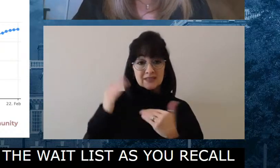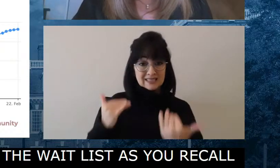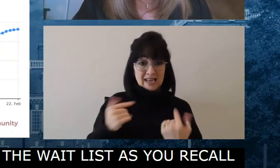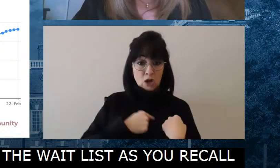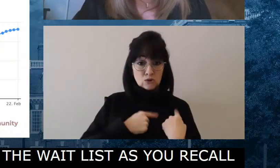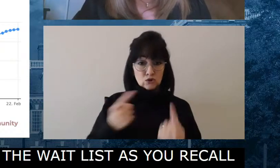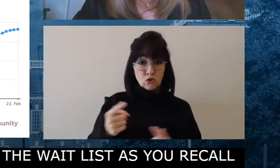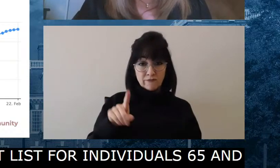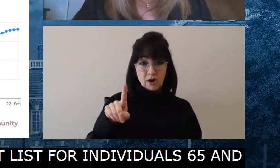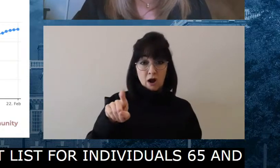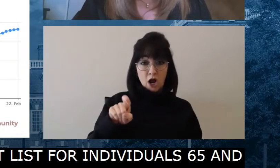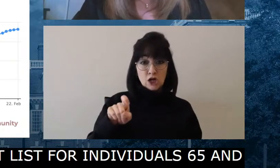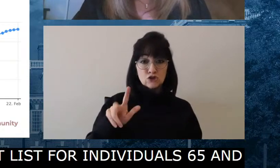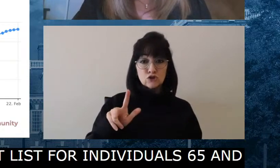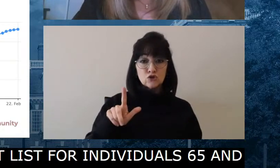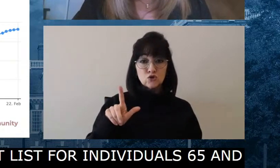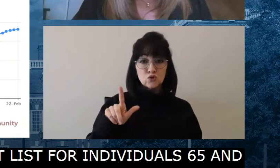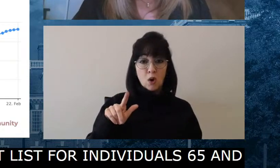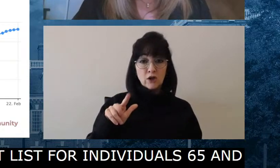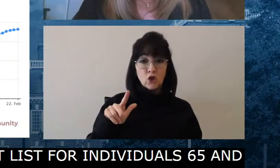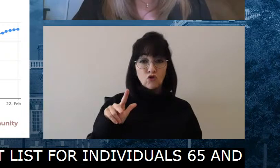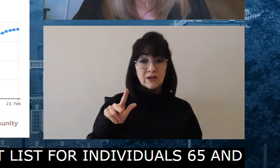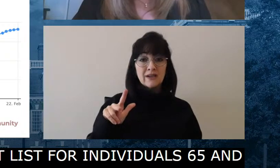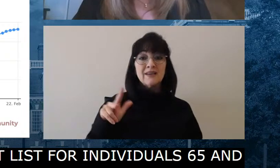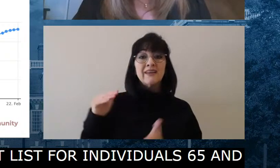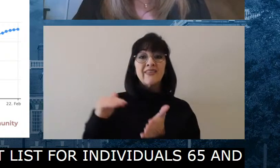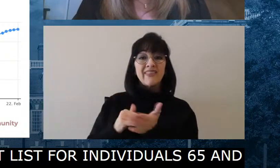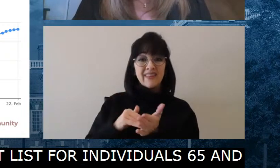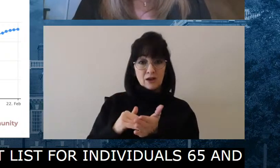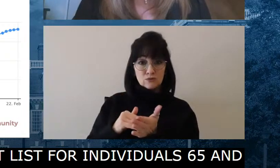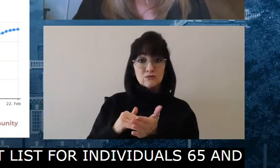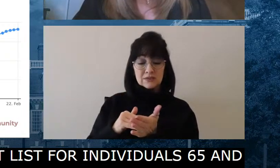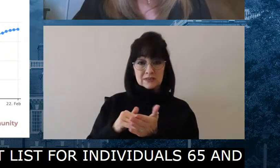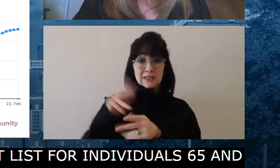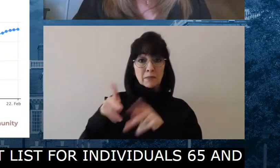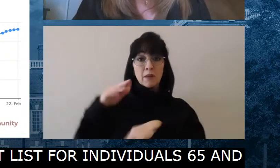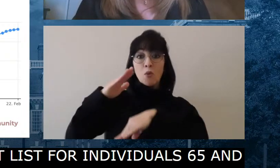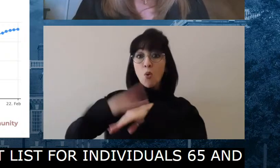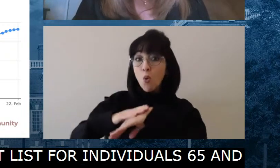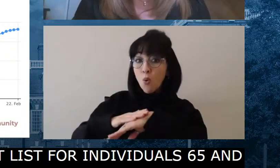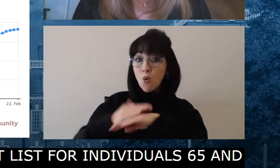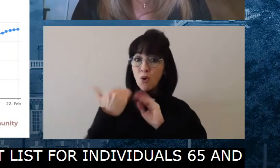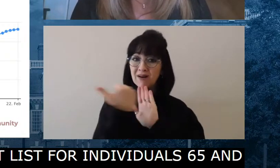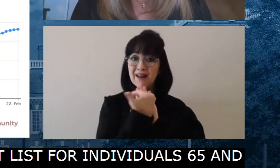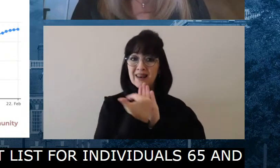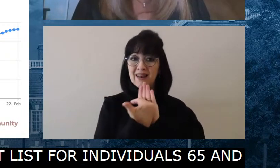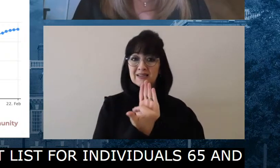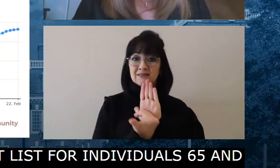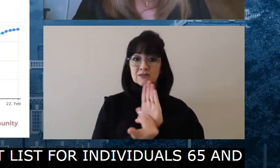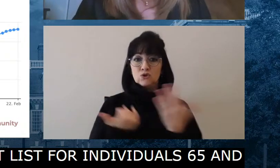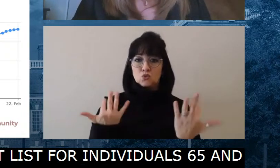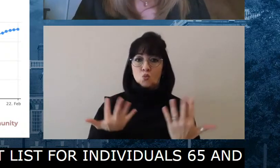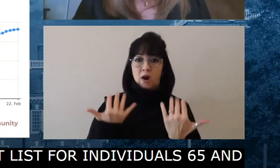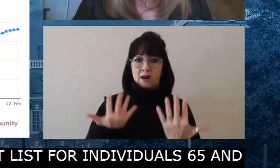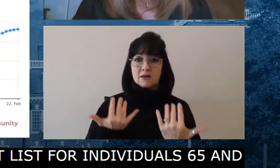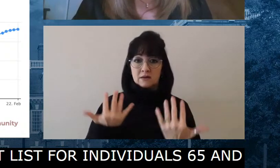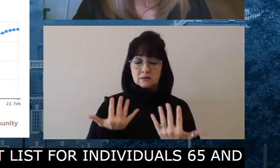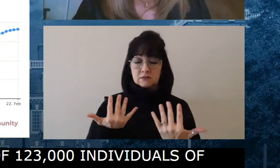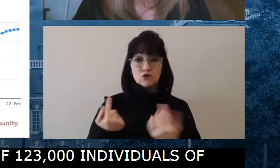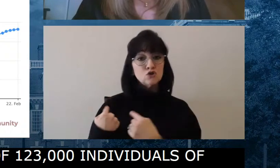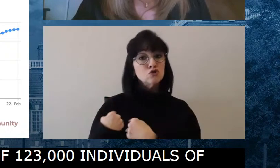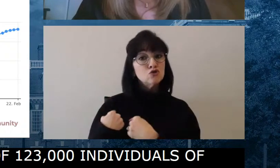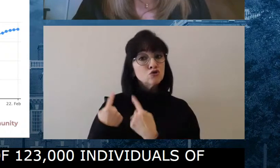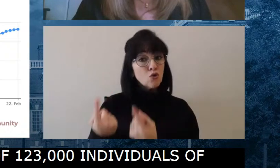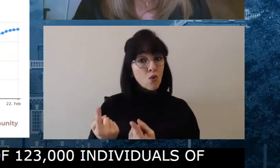123,000 individuals, so Delaware seniors, on that wait list. And among those, 50,000 have received